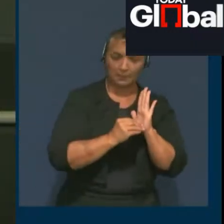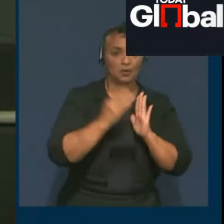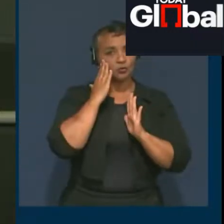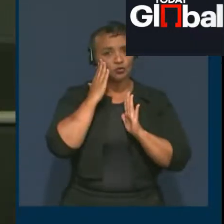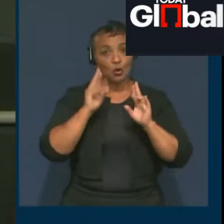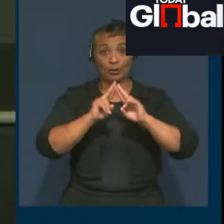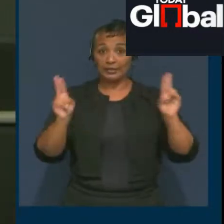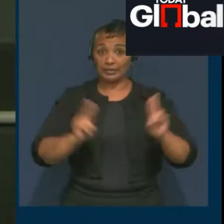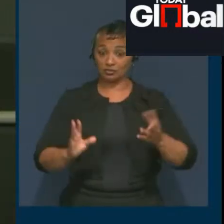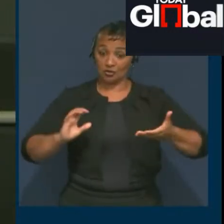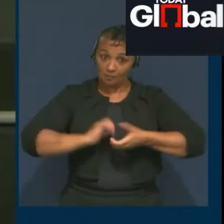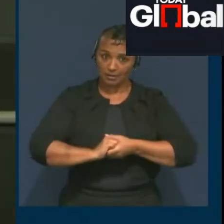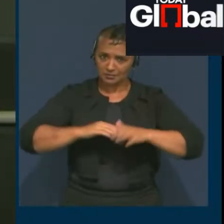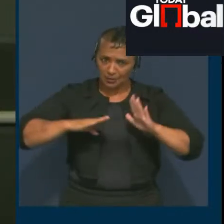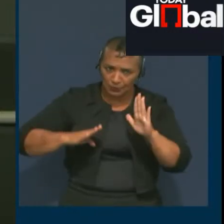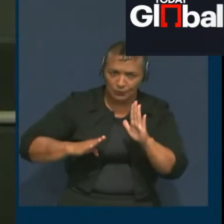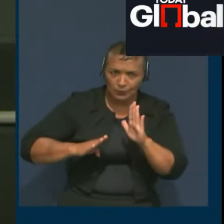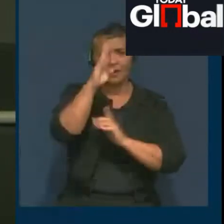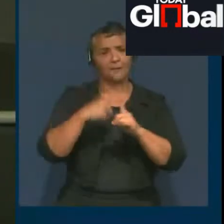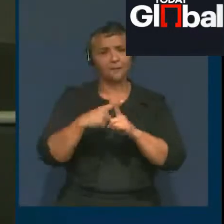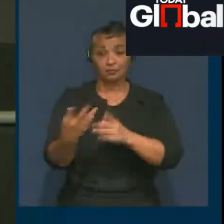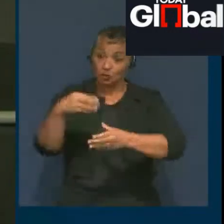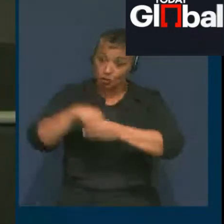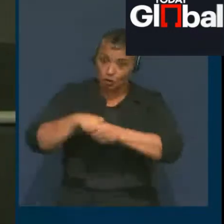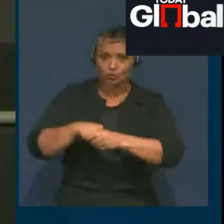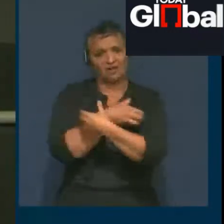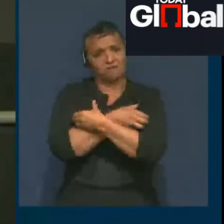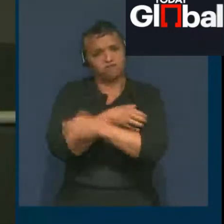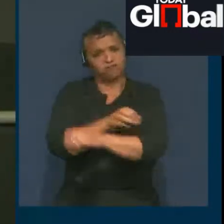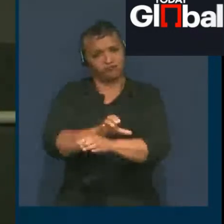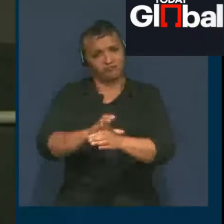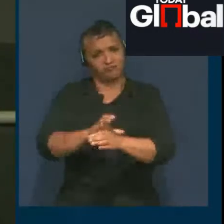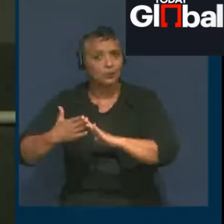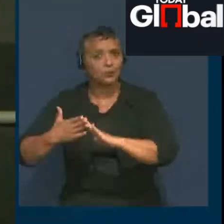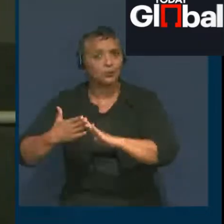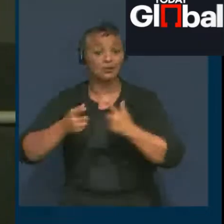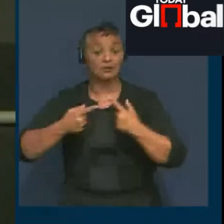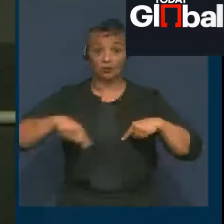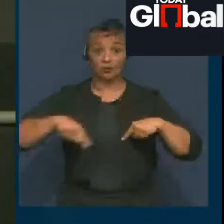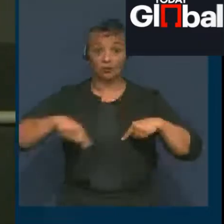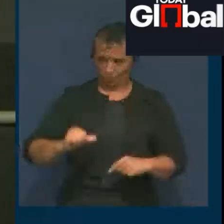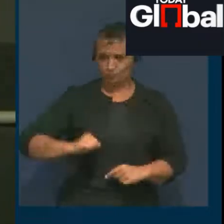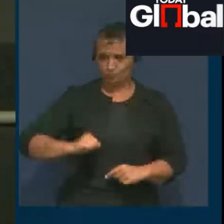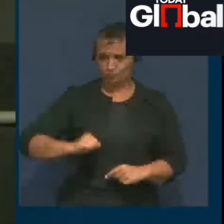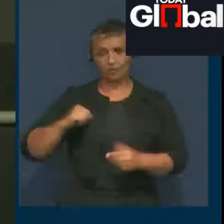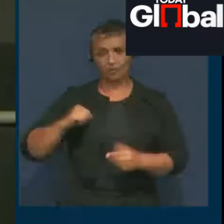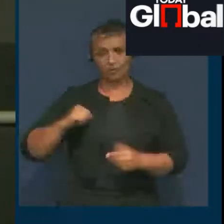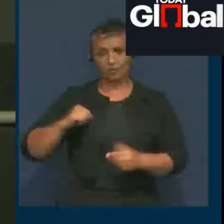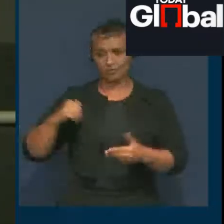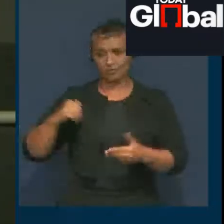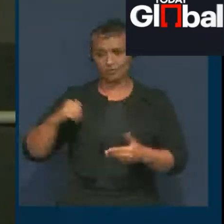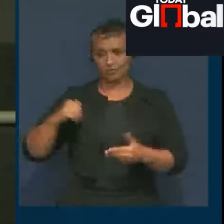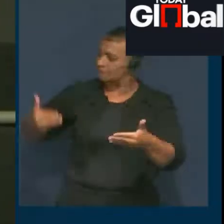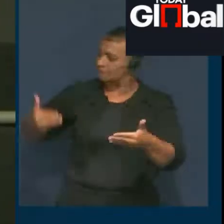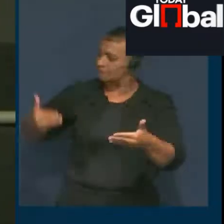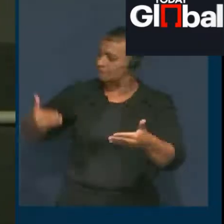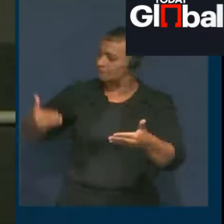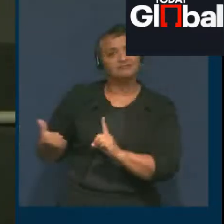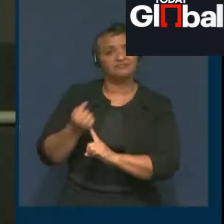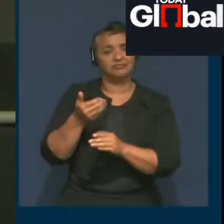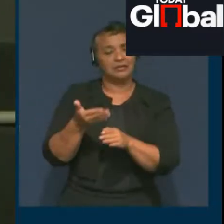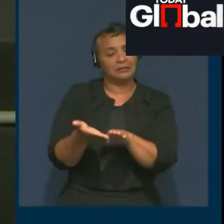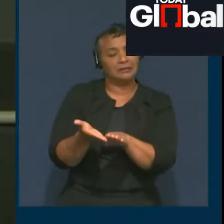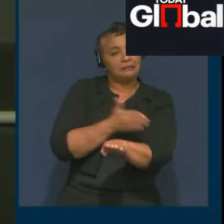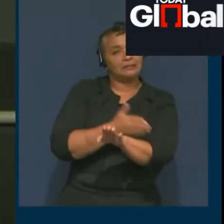partnership and building more inclusive and empowering societies. We also take pride in the historic contribution of the late Her